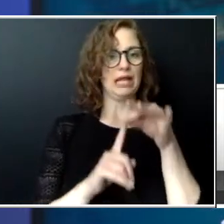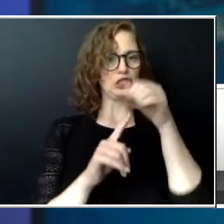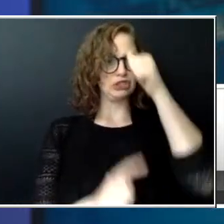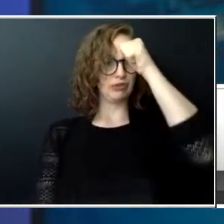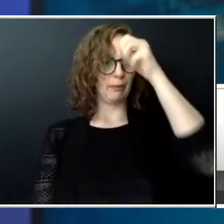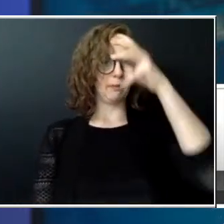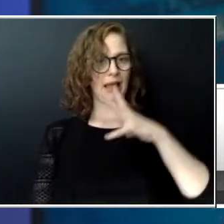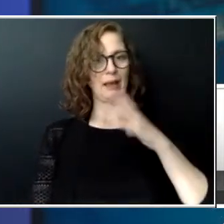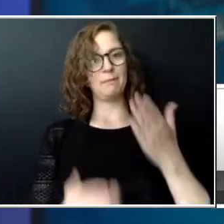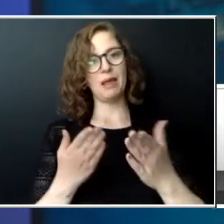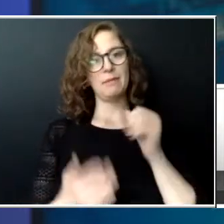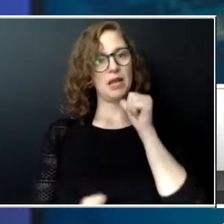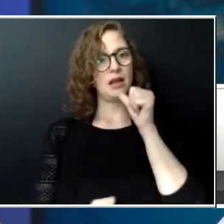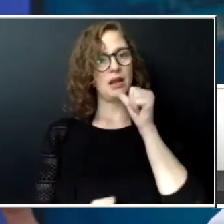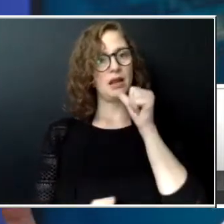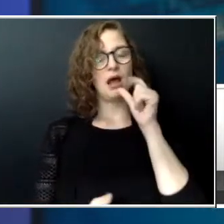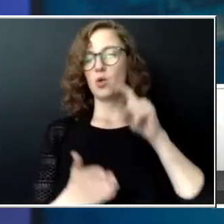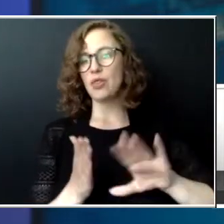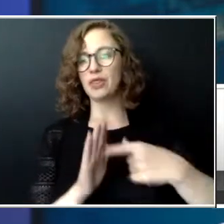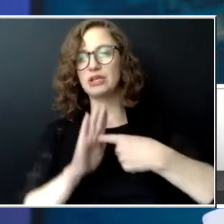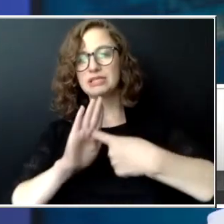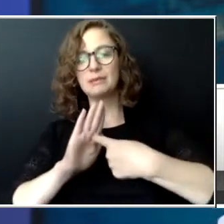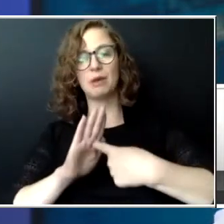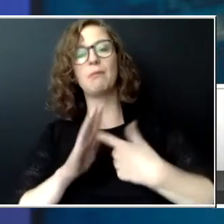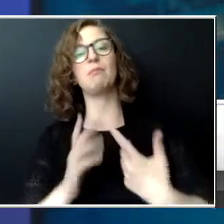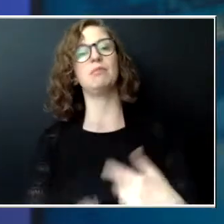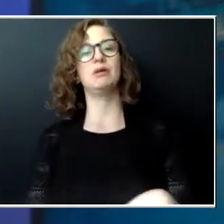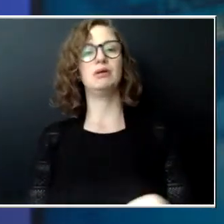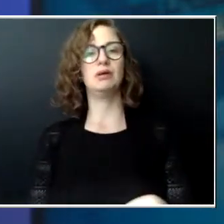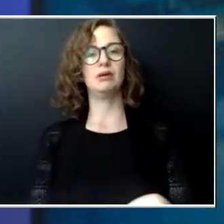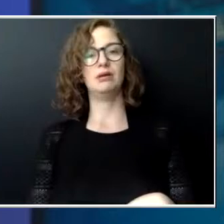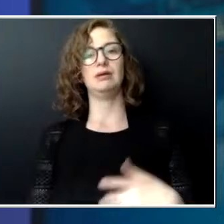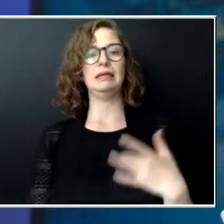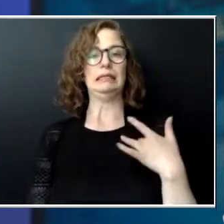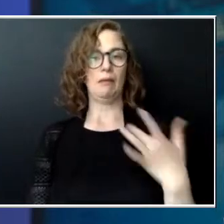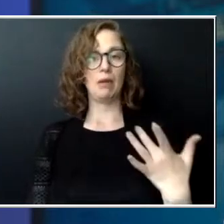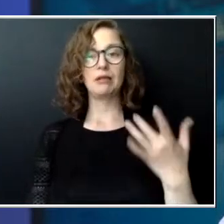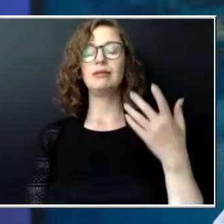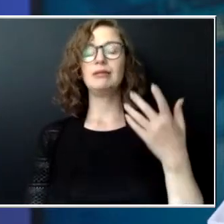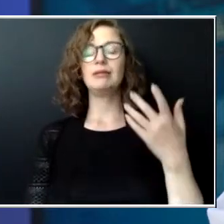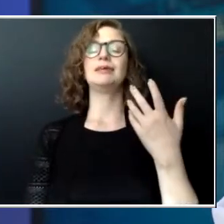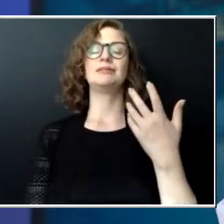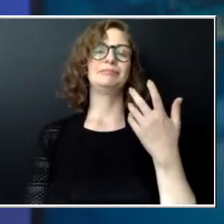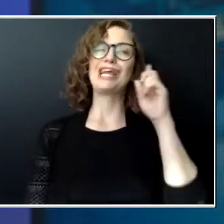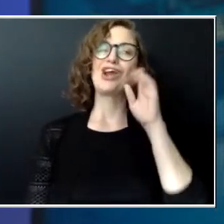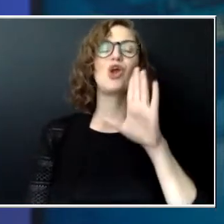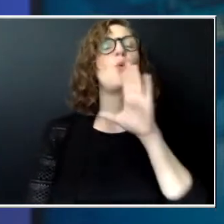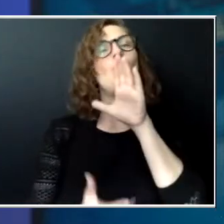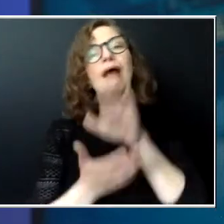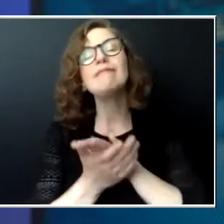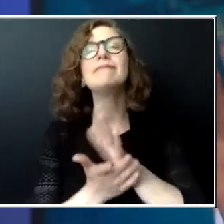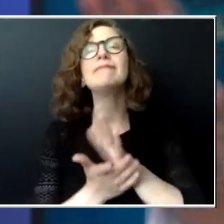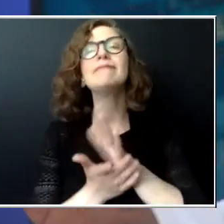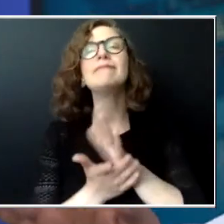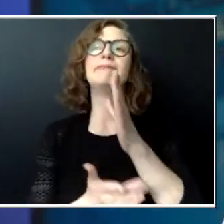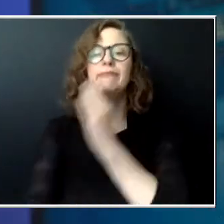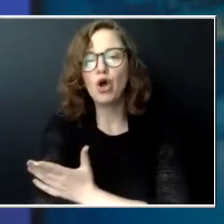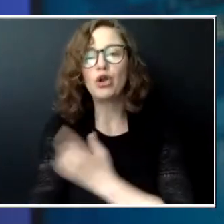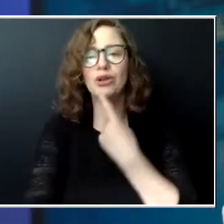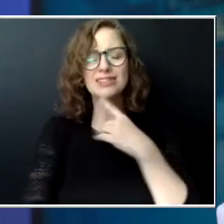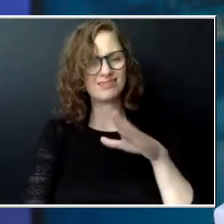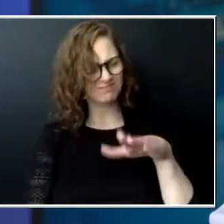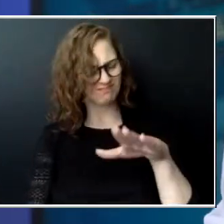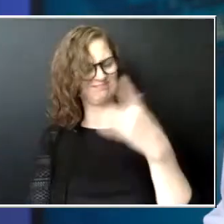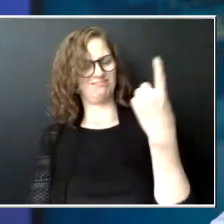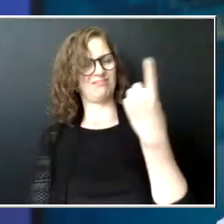symptoms. Somehow I feel like, it's your wife or your daughter or someone would be able to say that something's really wrong. You need to get checked